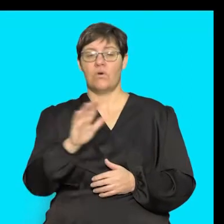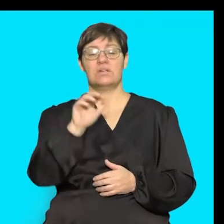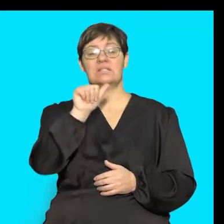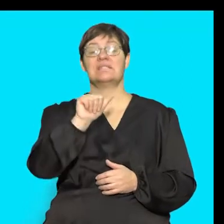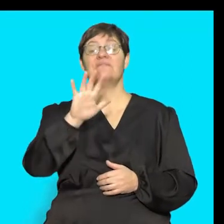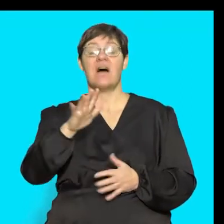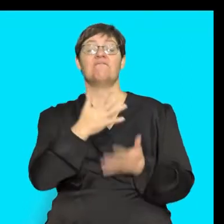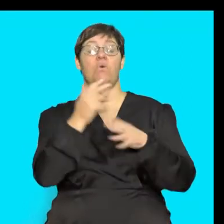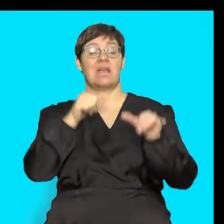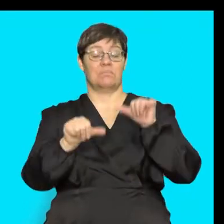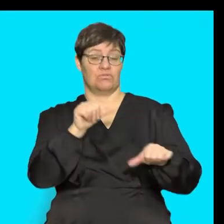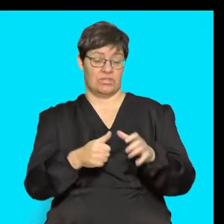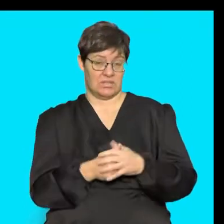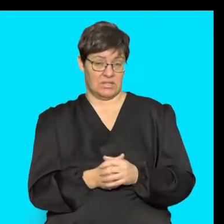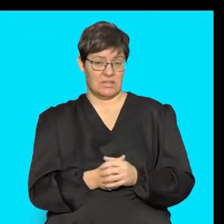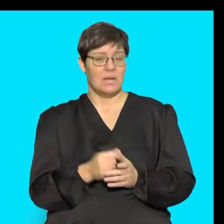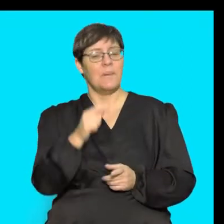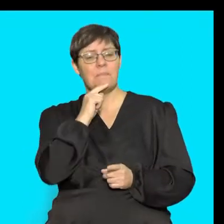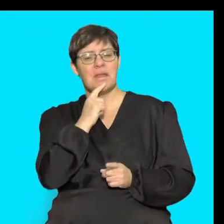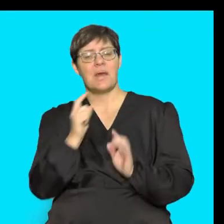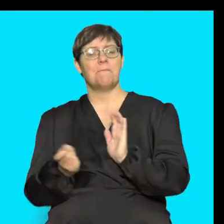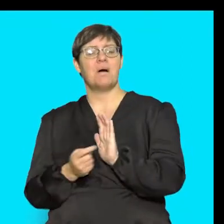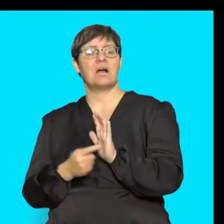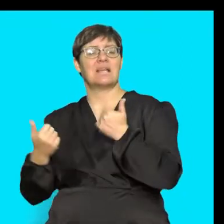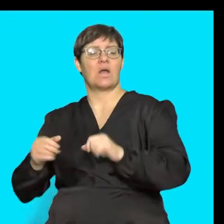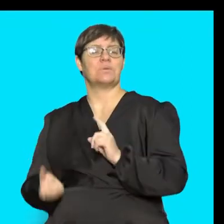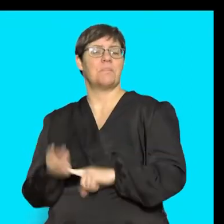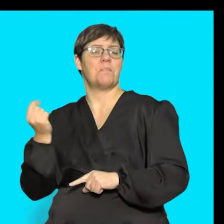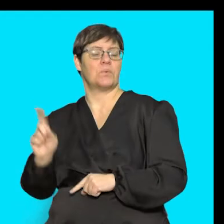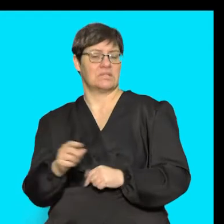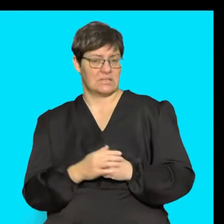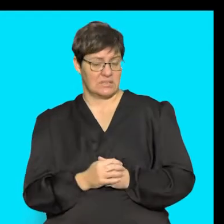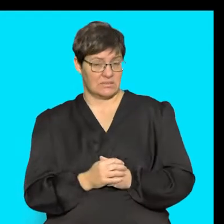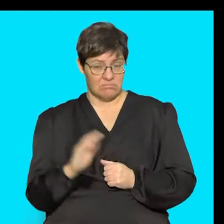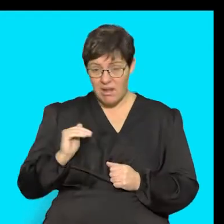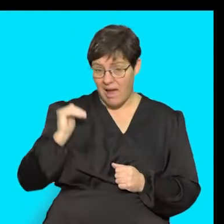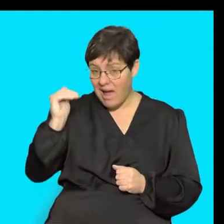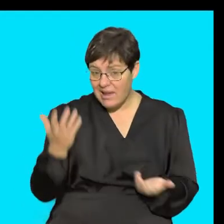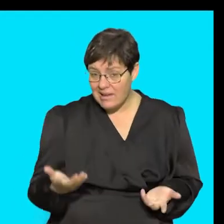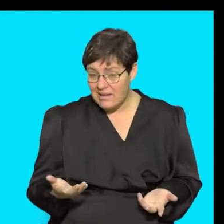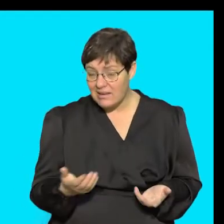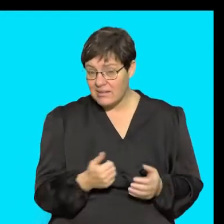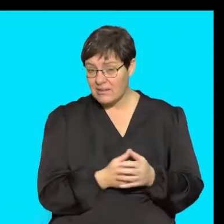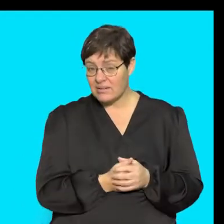he gets actually 65 for chemistry? What will be the marks for accounting? Will be higher?